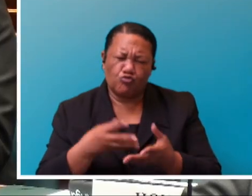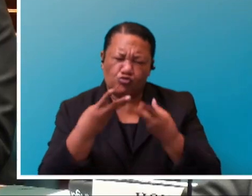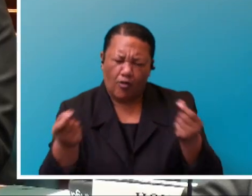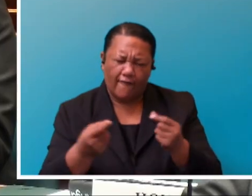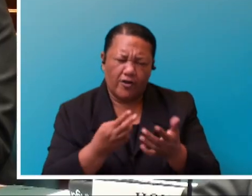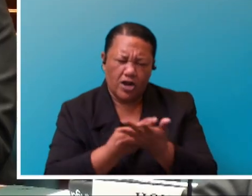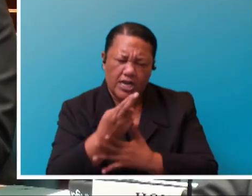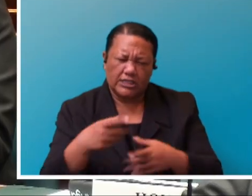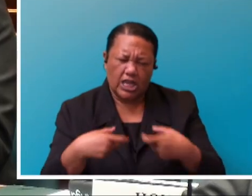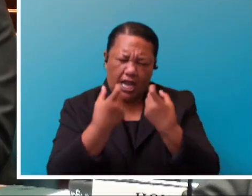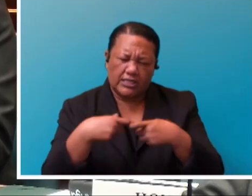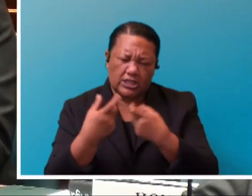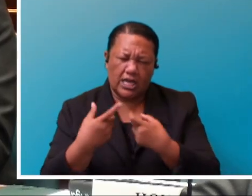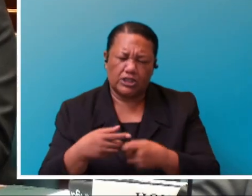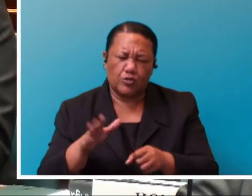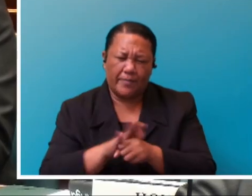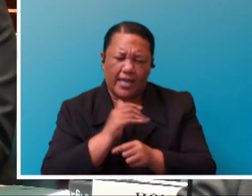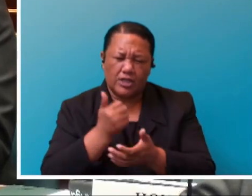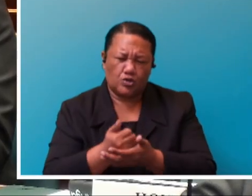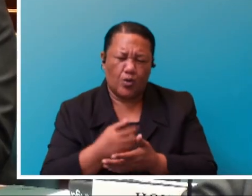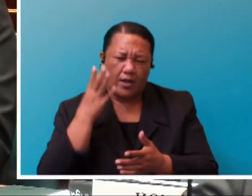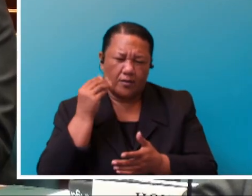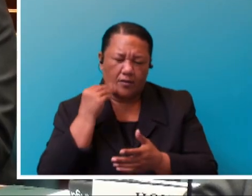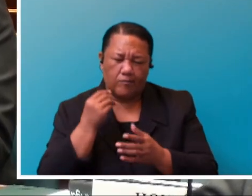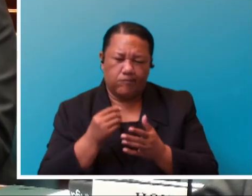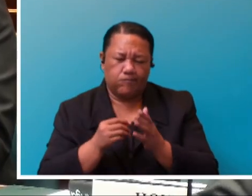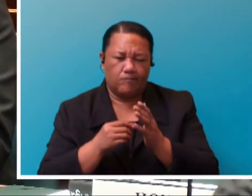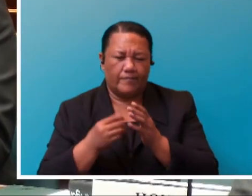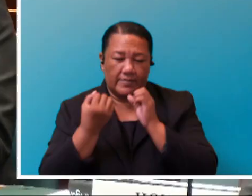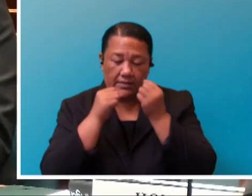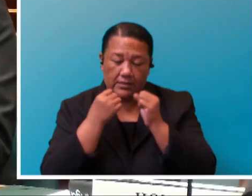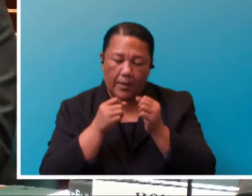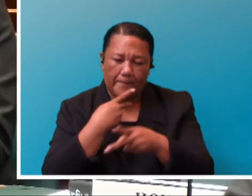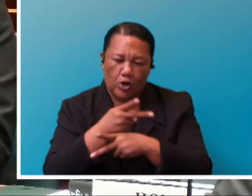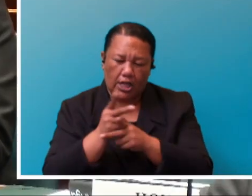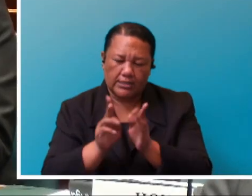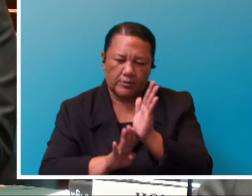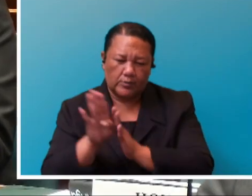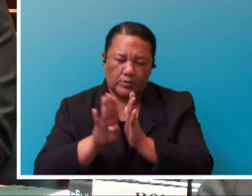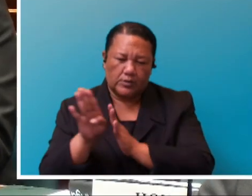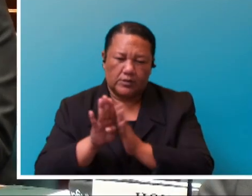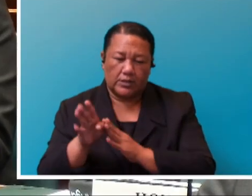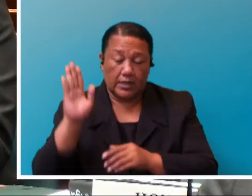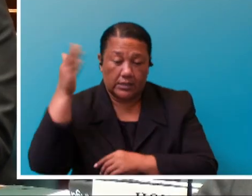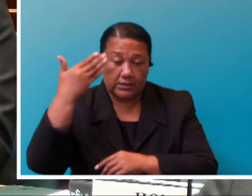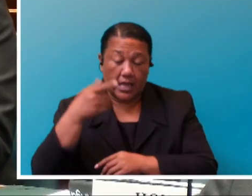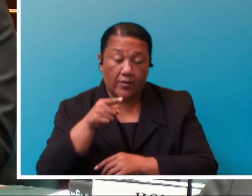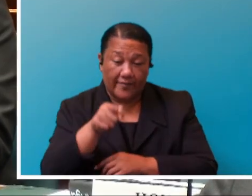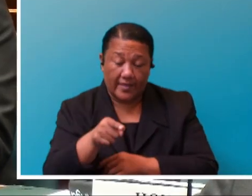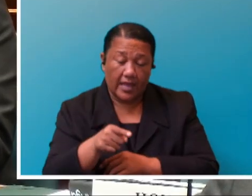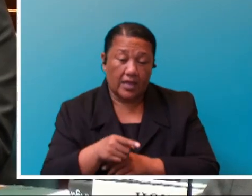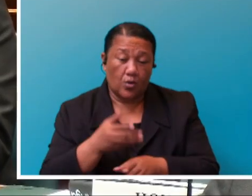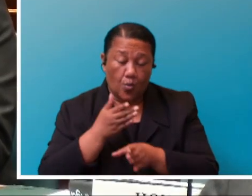and stimulate increased cane production output across the country. We are positive that the results of these interventions